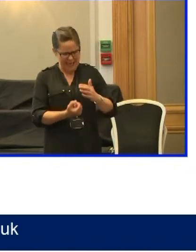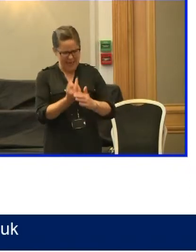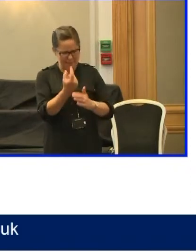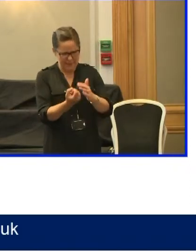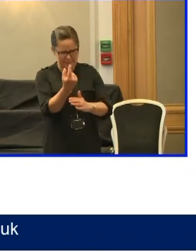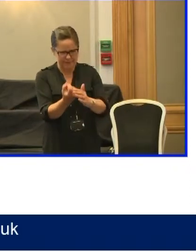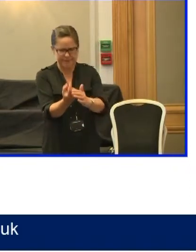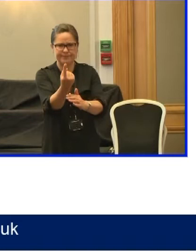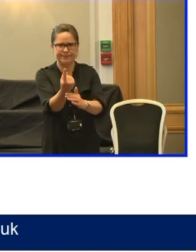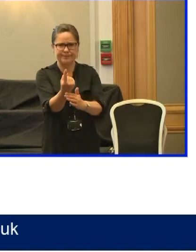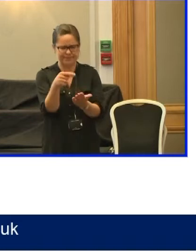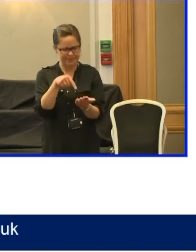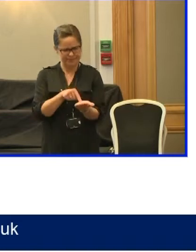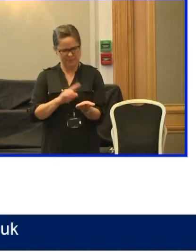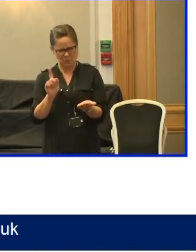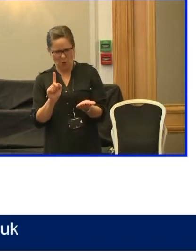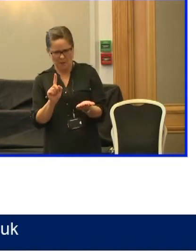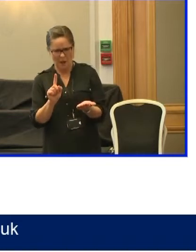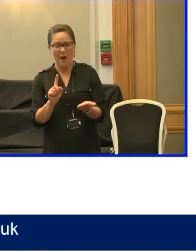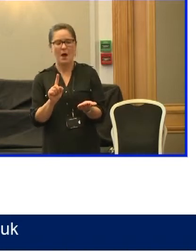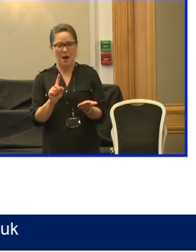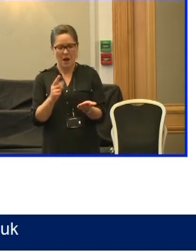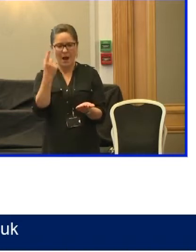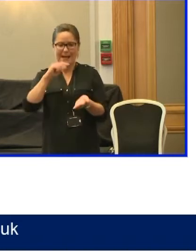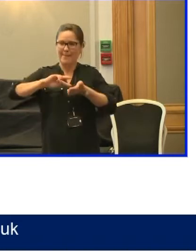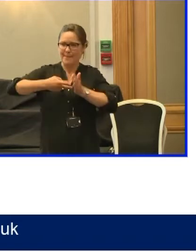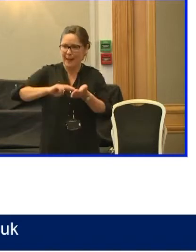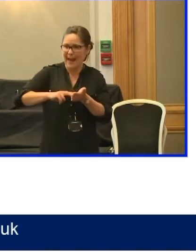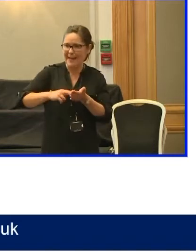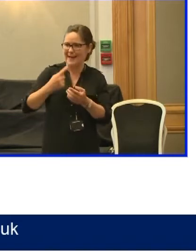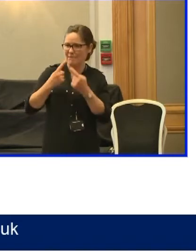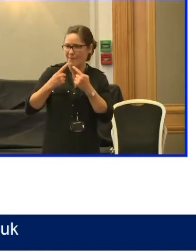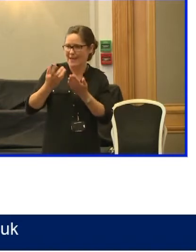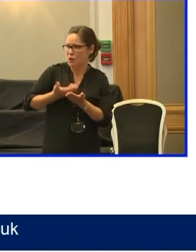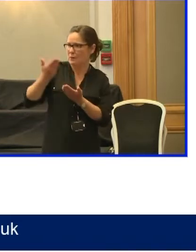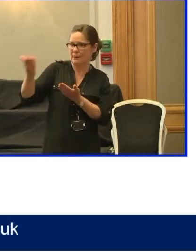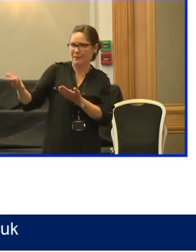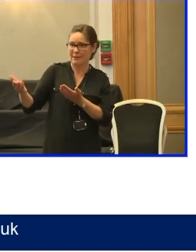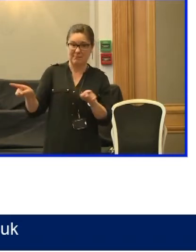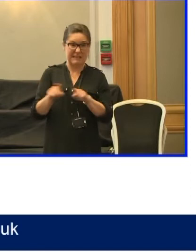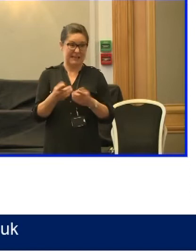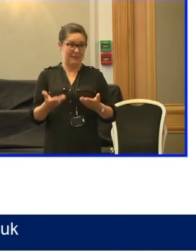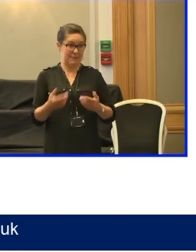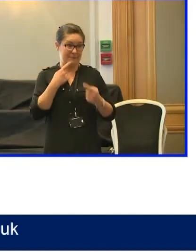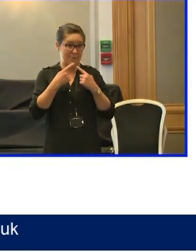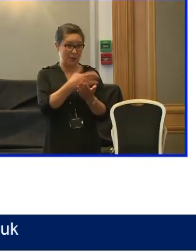patterns that may help us when we're planning and sharing information with groups like we are today.